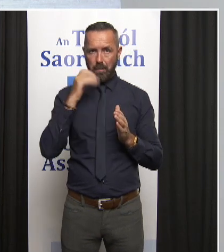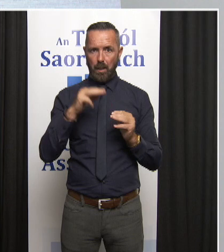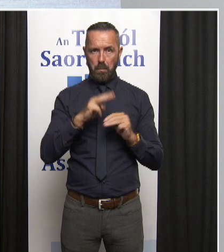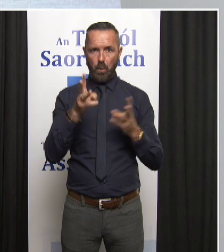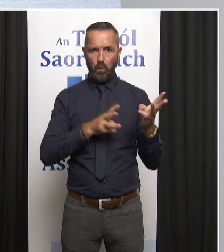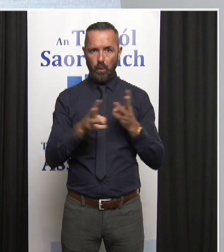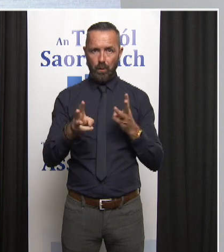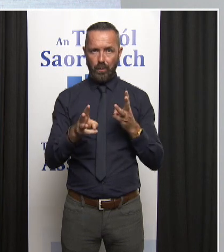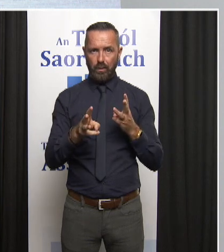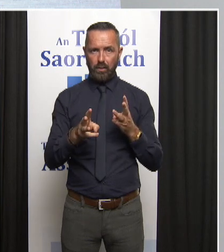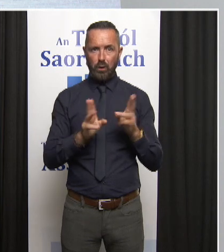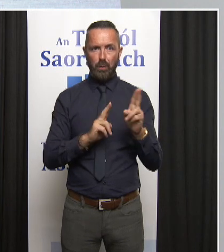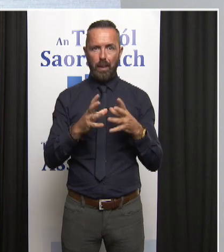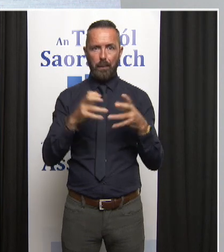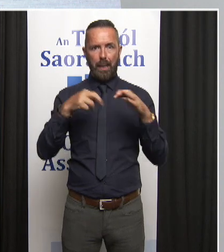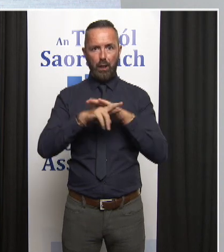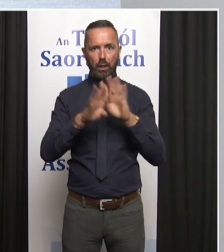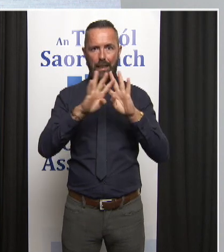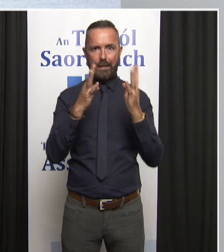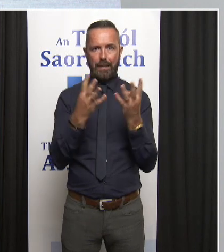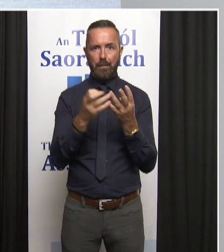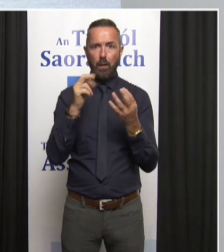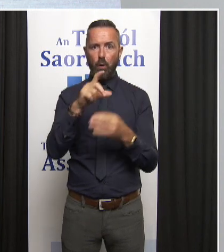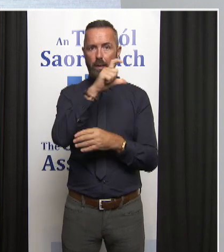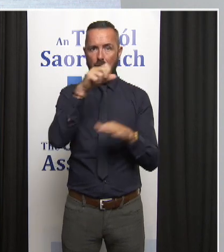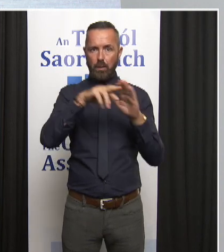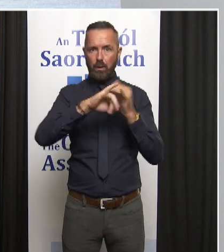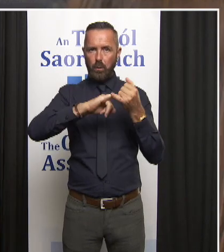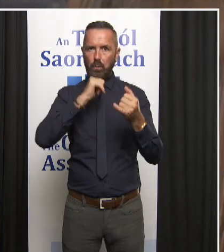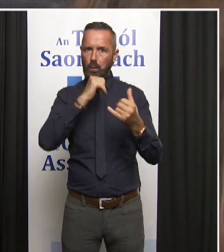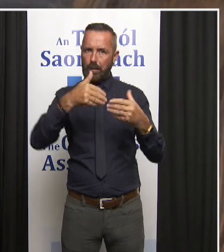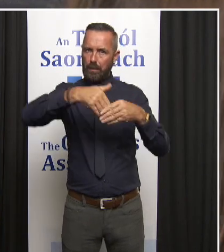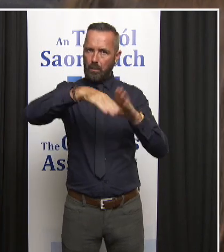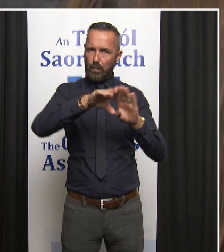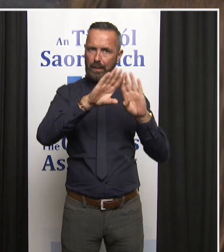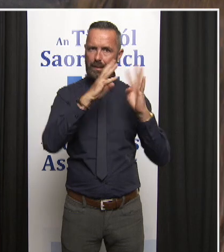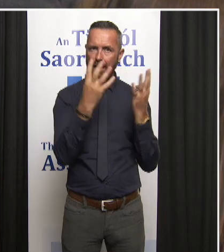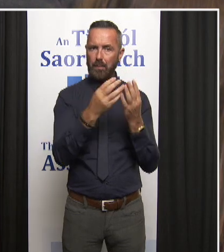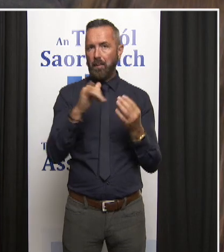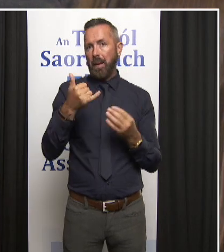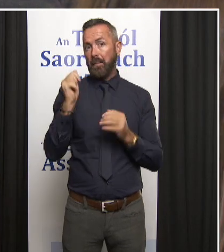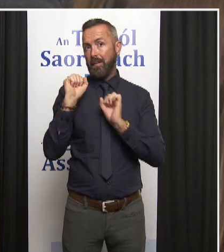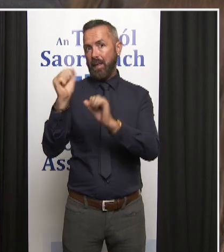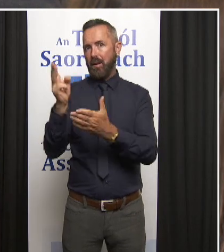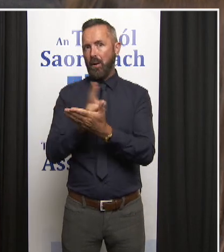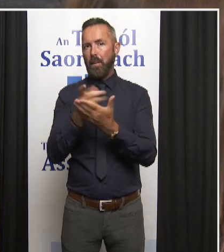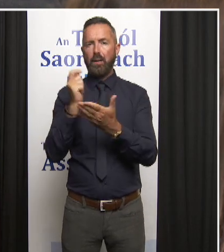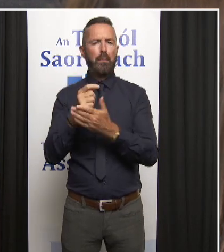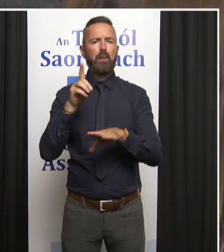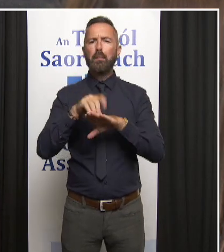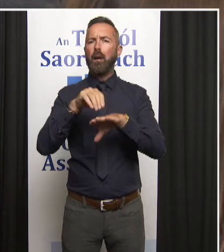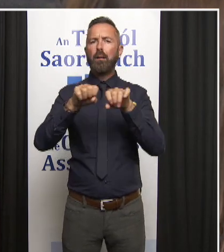assembly, or councillors who aren't in the cabinet or assembly could be part-time. It would very much depend on the system that was